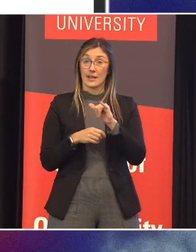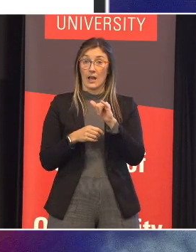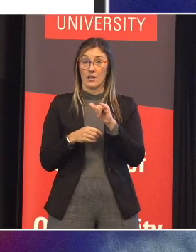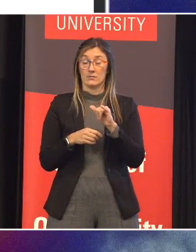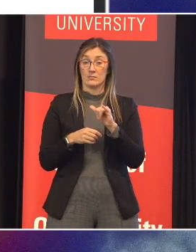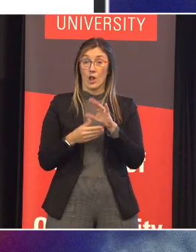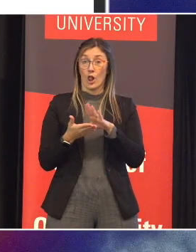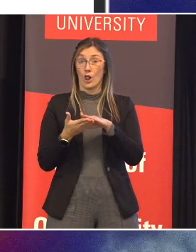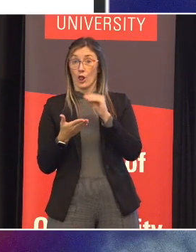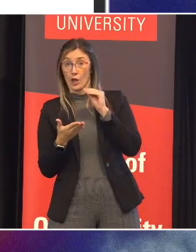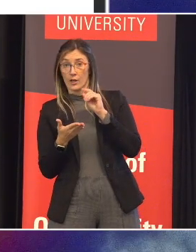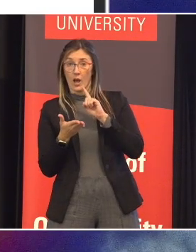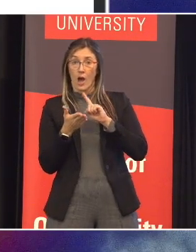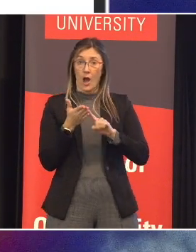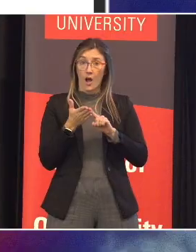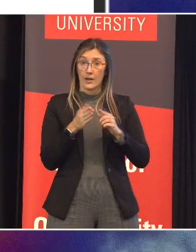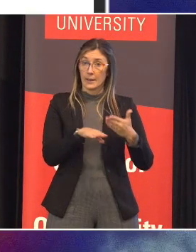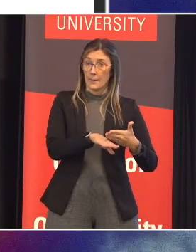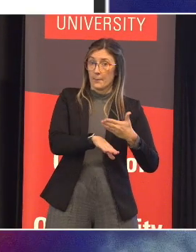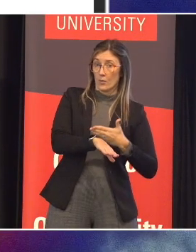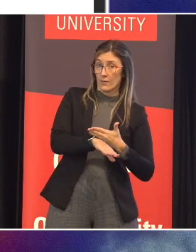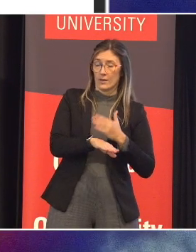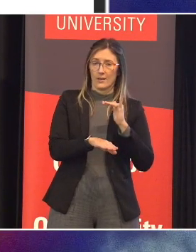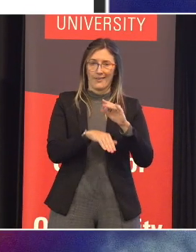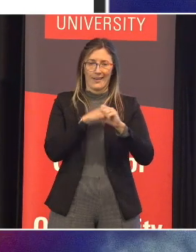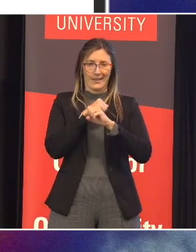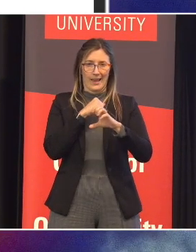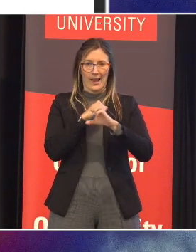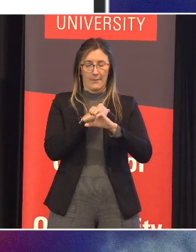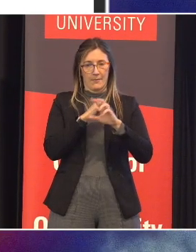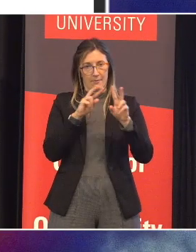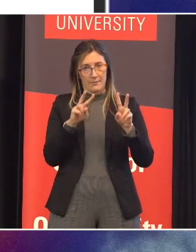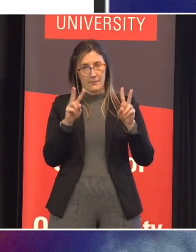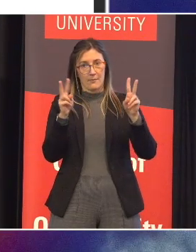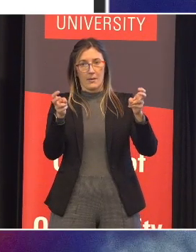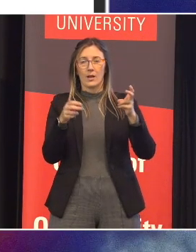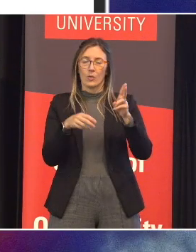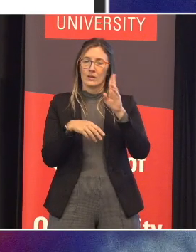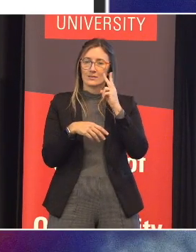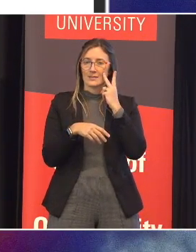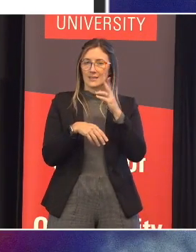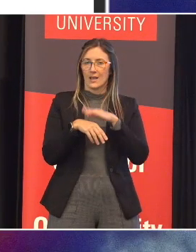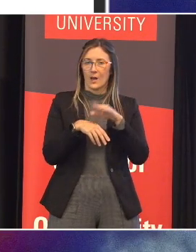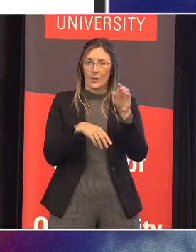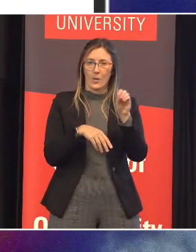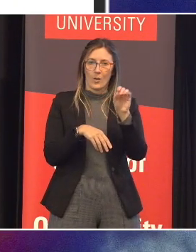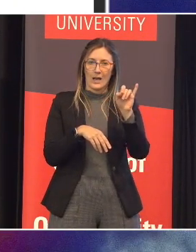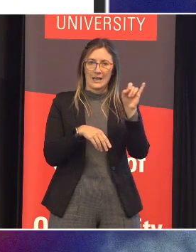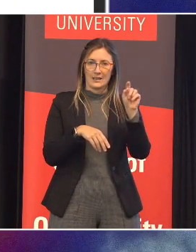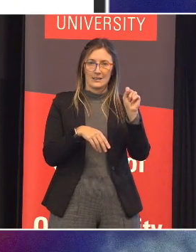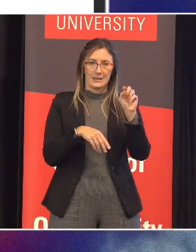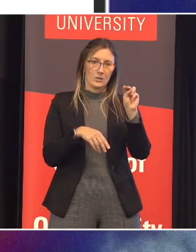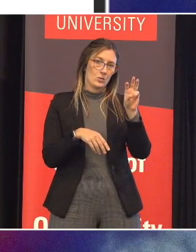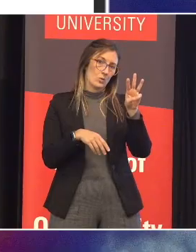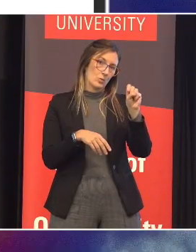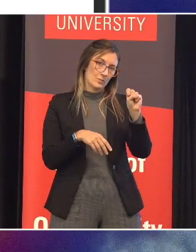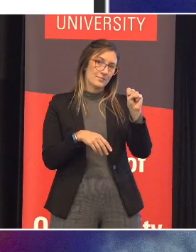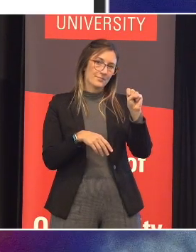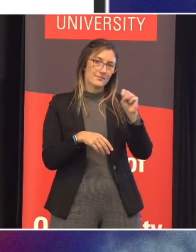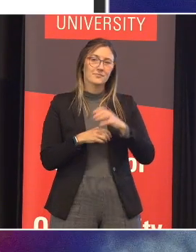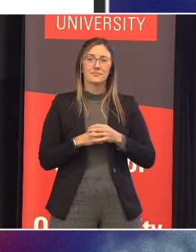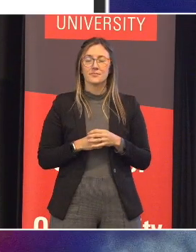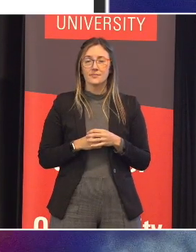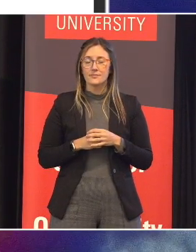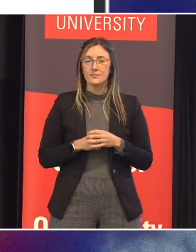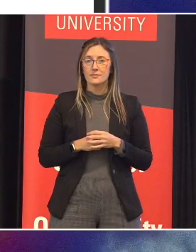It kind of campaign on OIT News. And you can come through and look